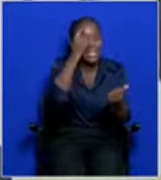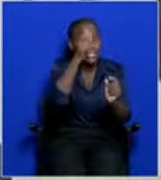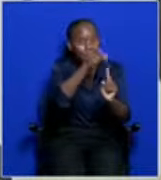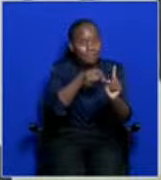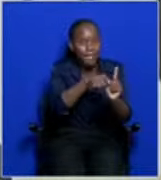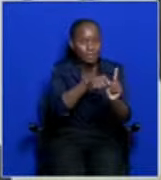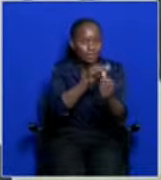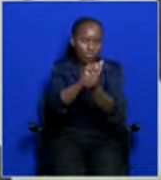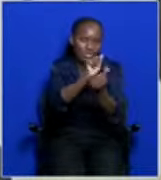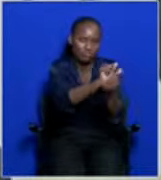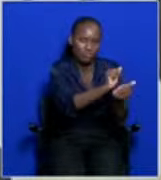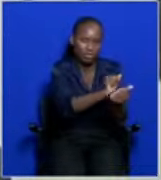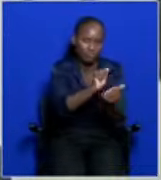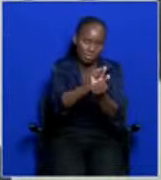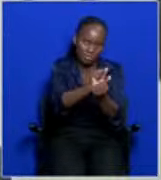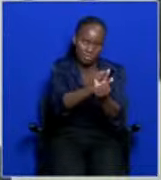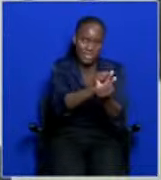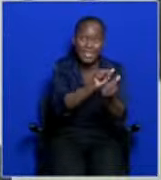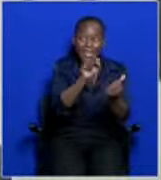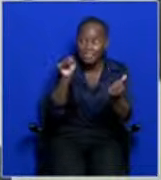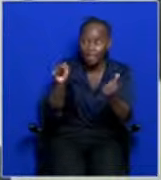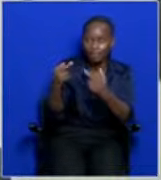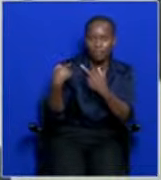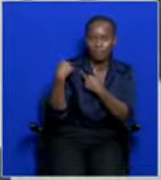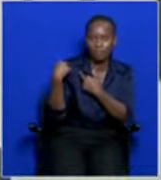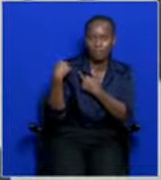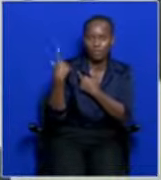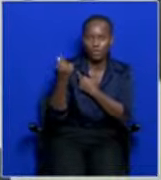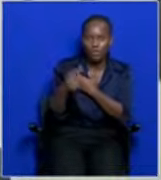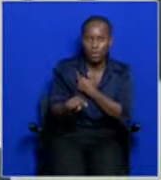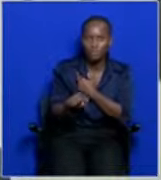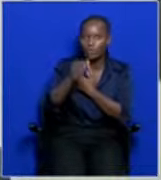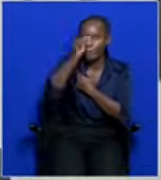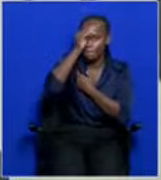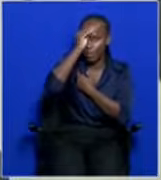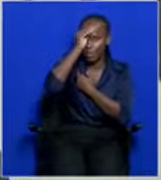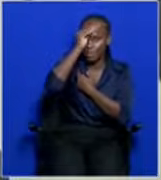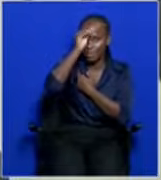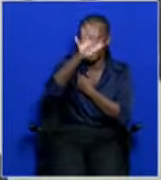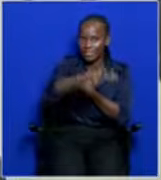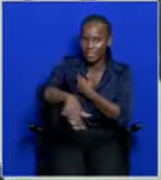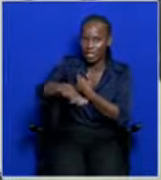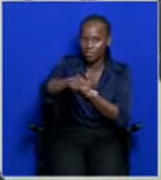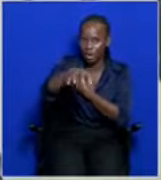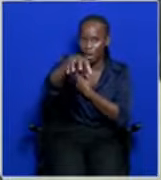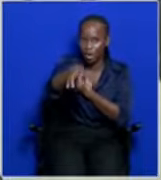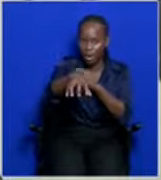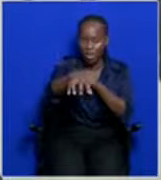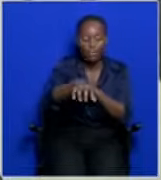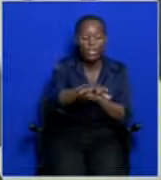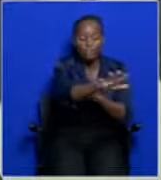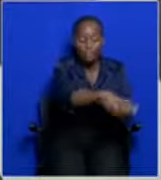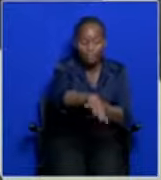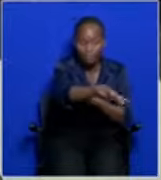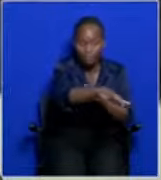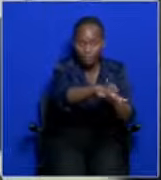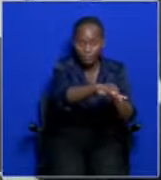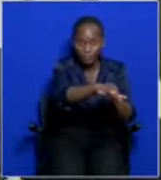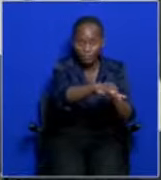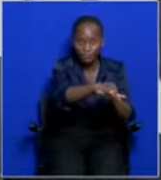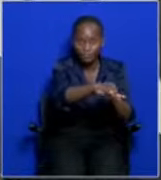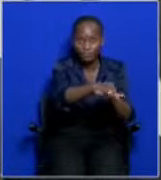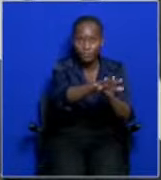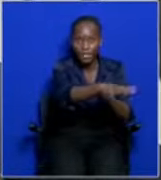that specific place where they found those things. You cannot find things in Patfontaine and decide to open a